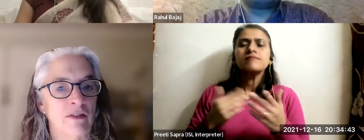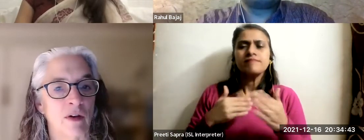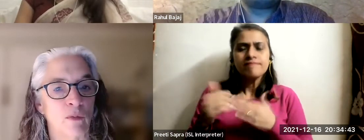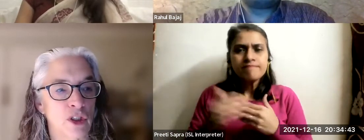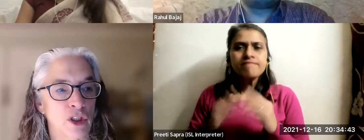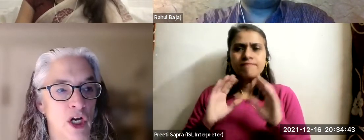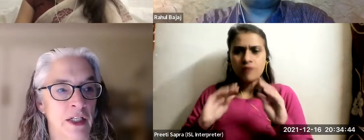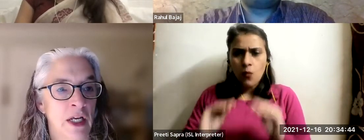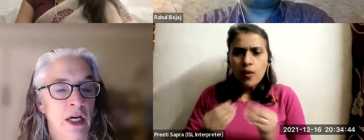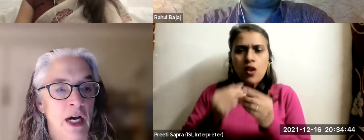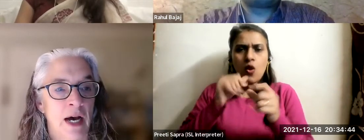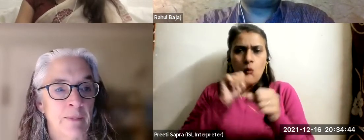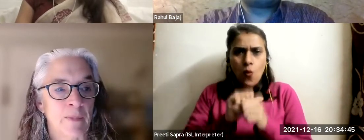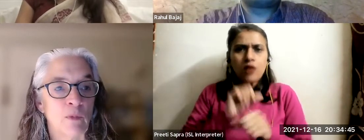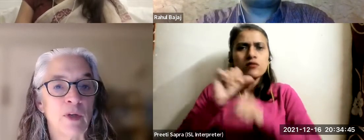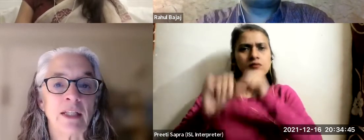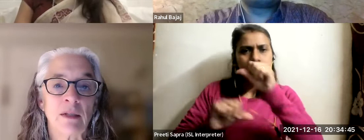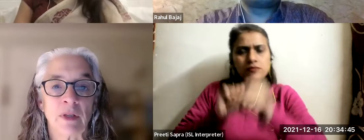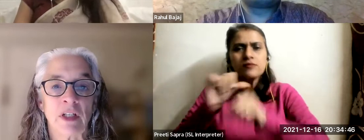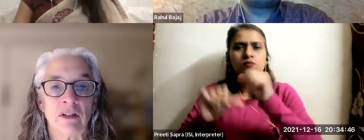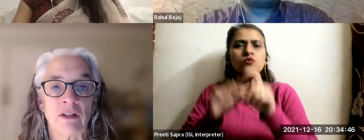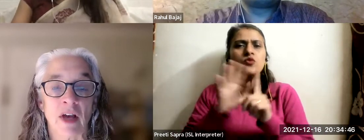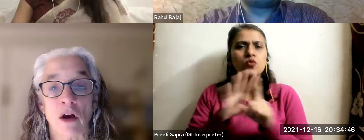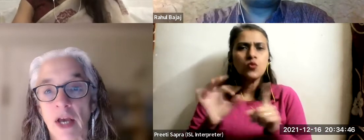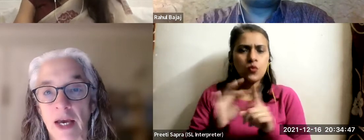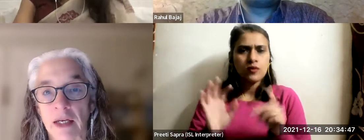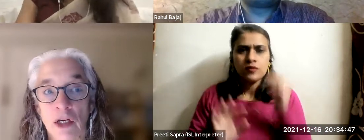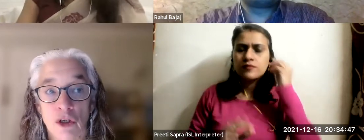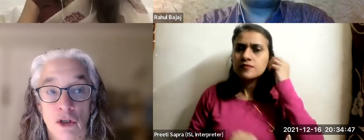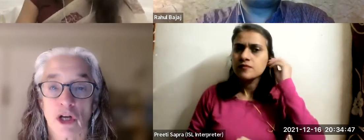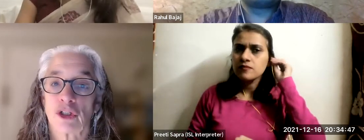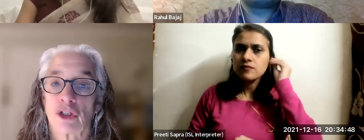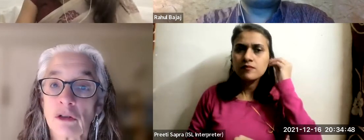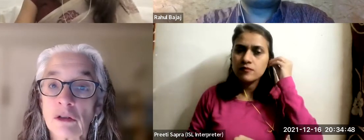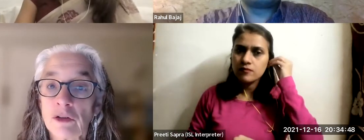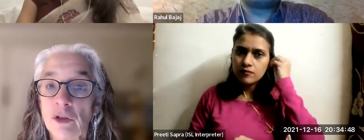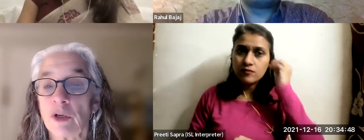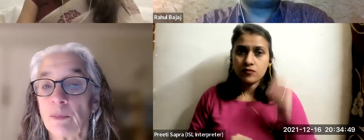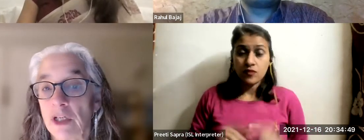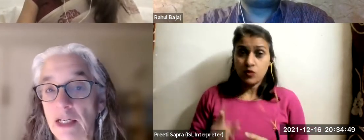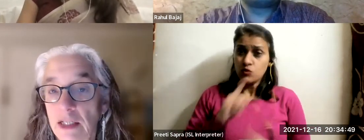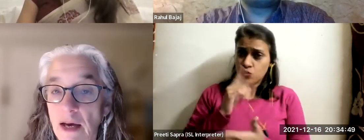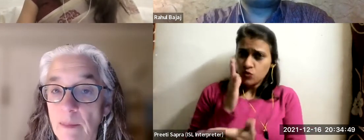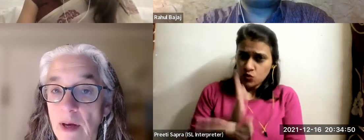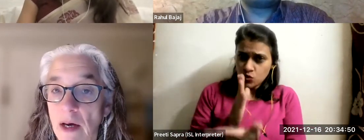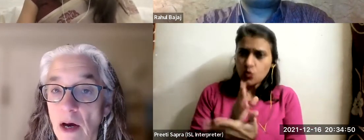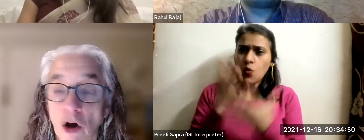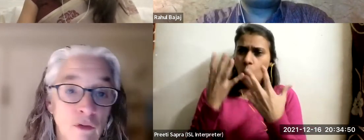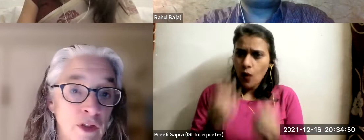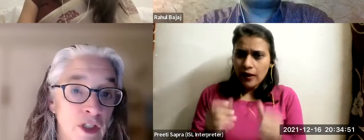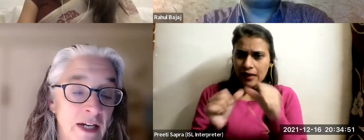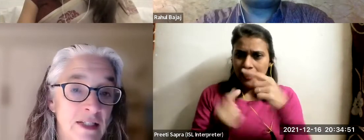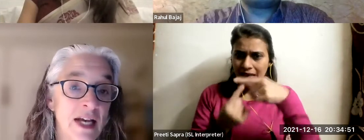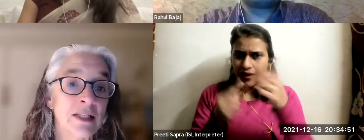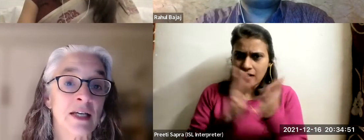every case I worked on, we had the ability to say, okay, you're not sure you want to put an ATM all